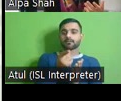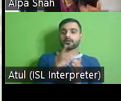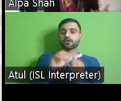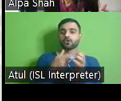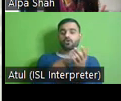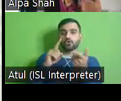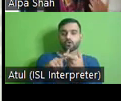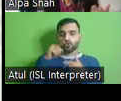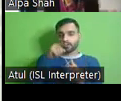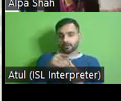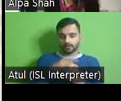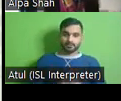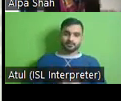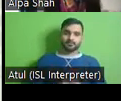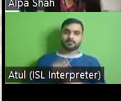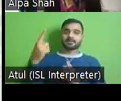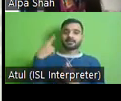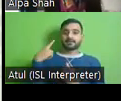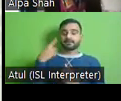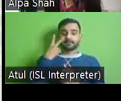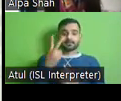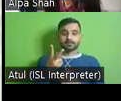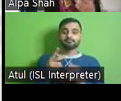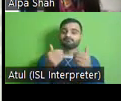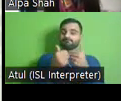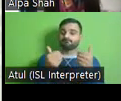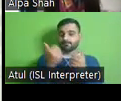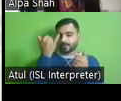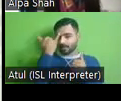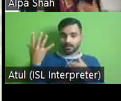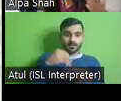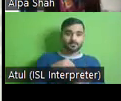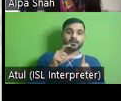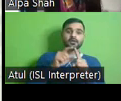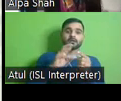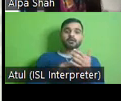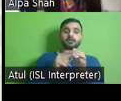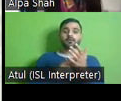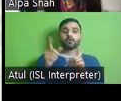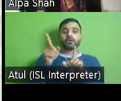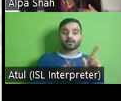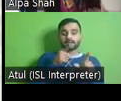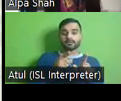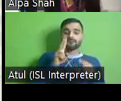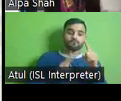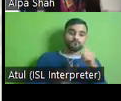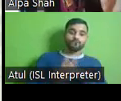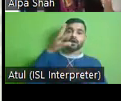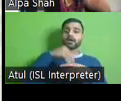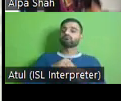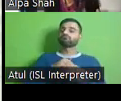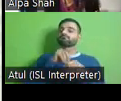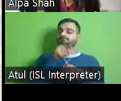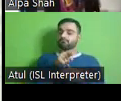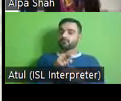of this leadership by sortition are ideals of democracy and values of egalitarianism that counter